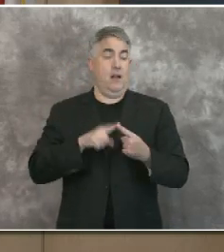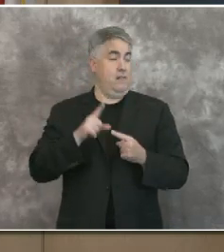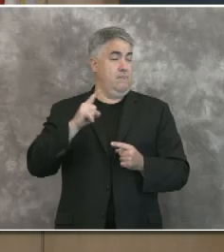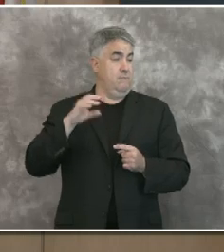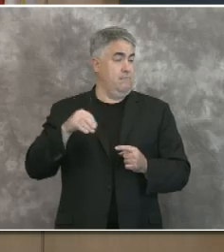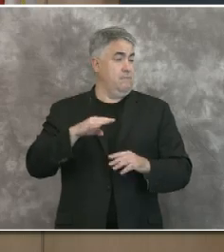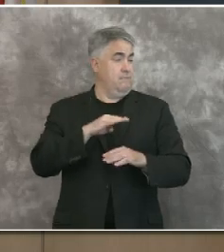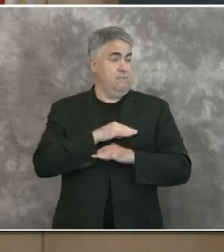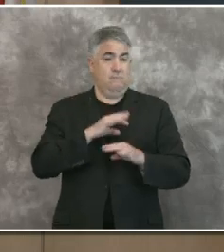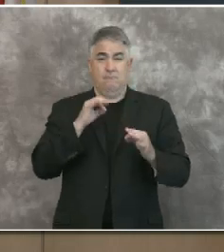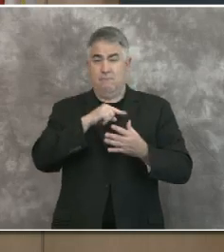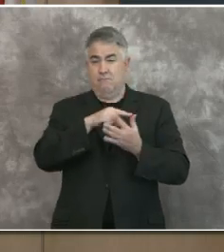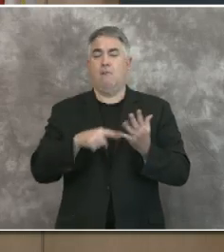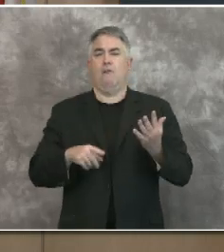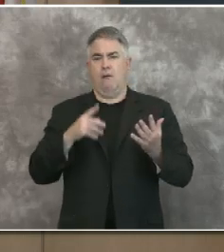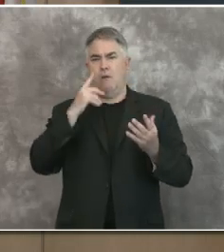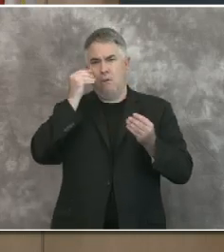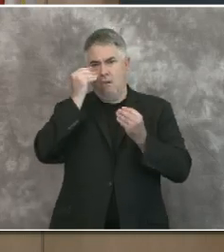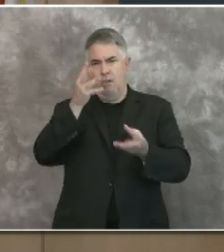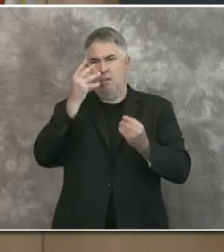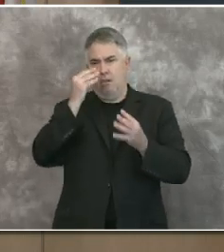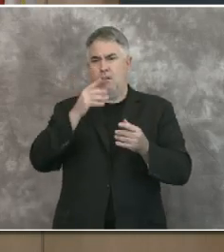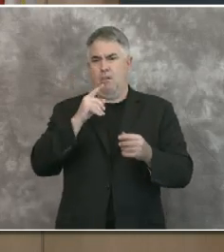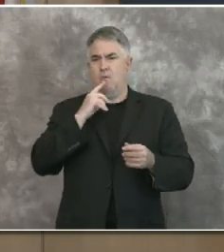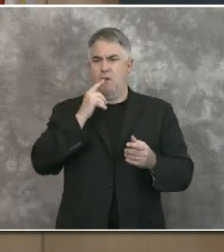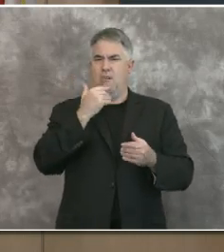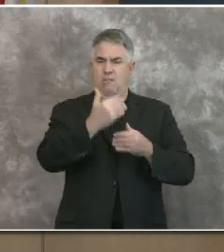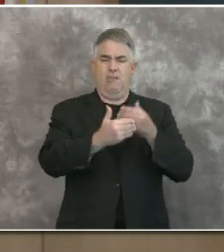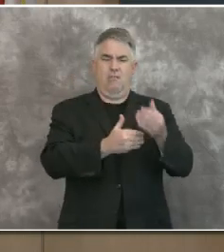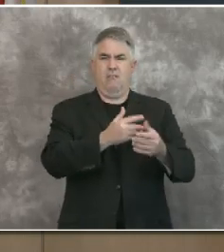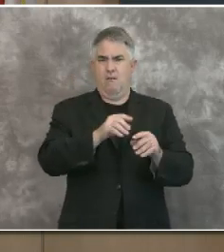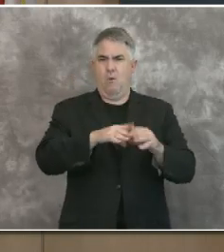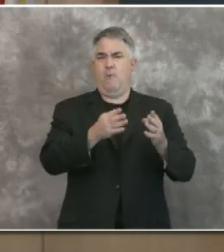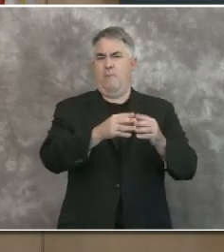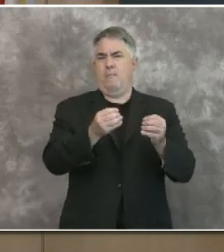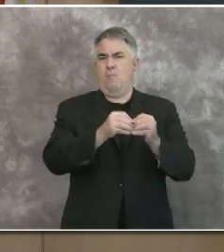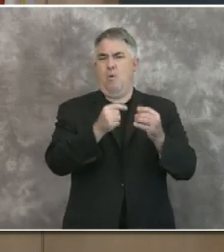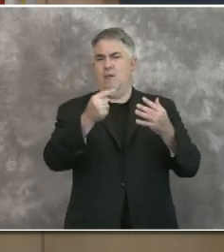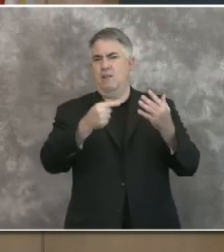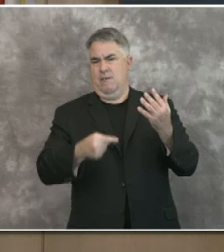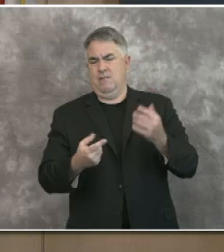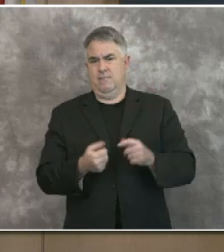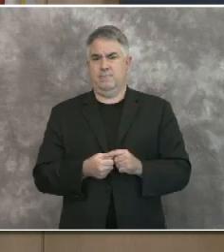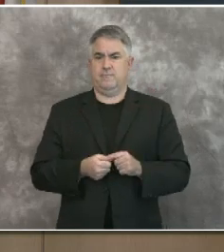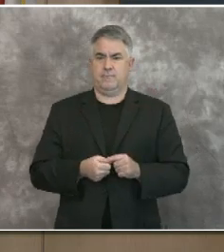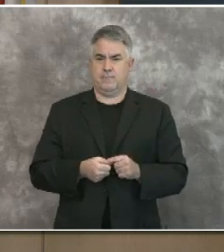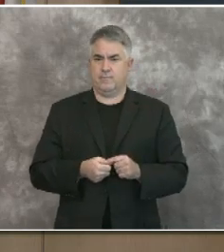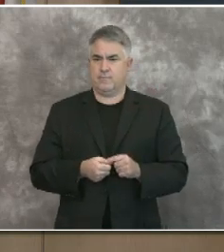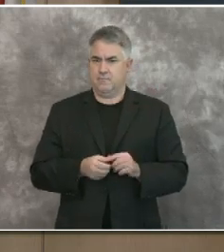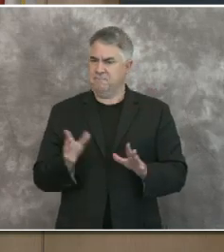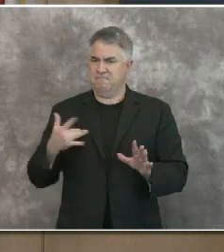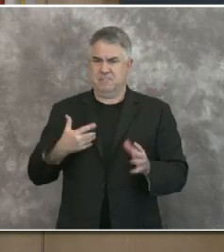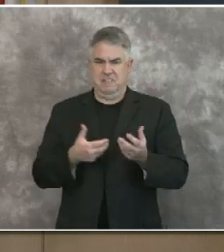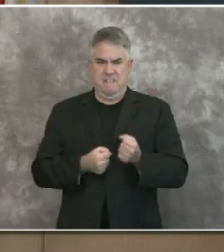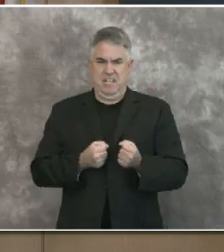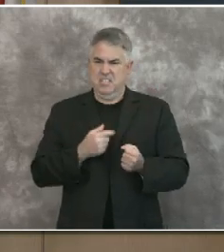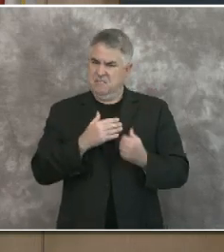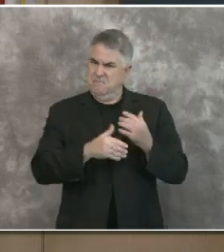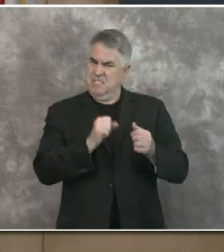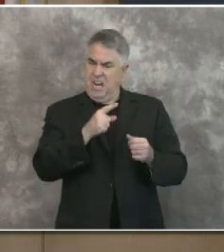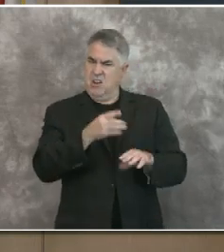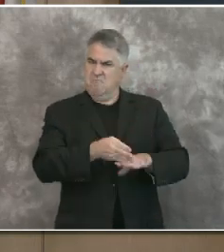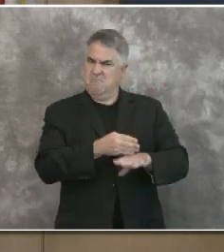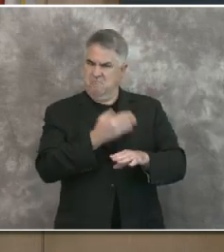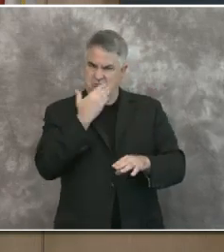will abide by the guidance that's been put out, that they will do everything possible to make sure that they're creating an environment that not only